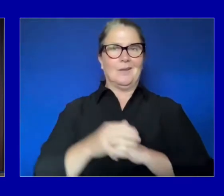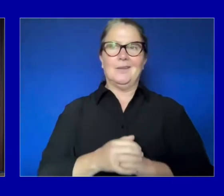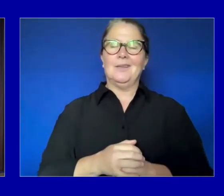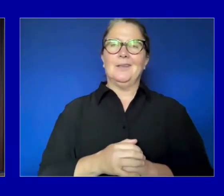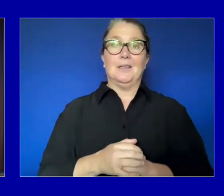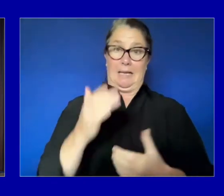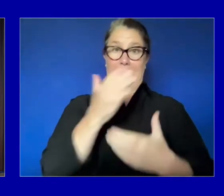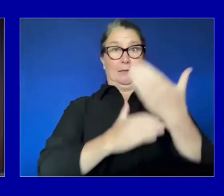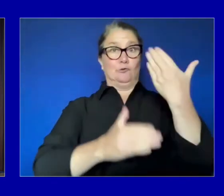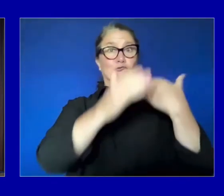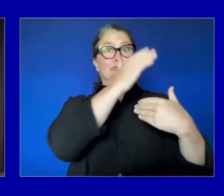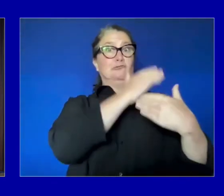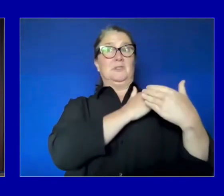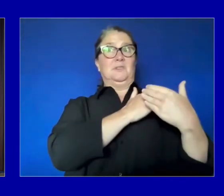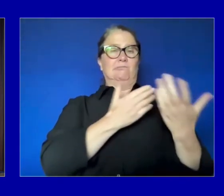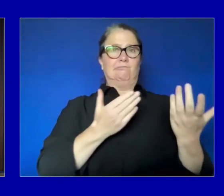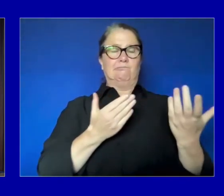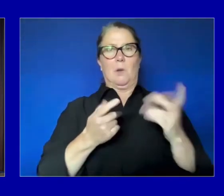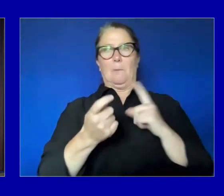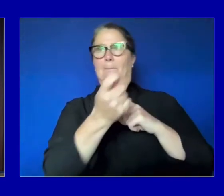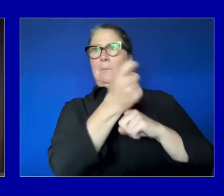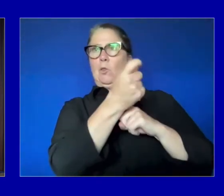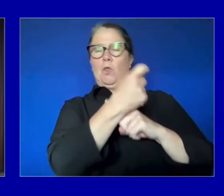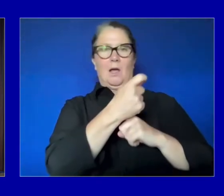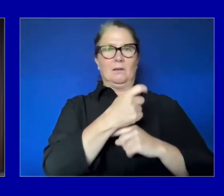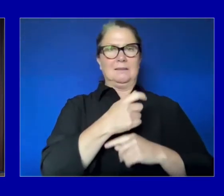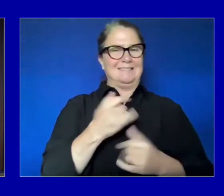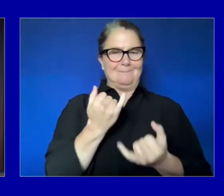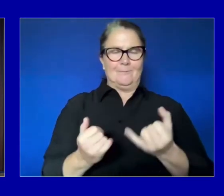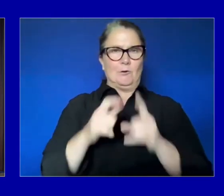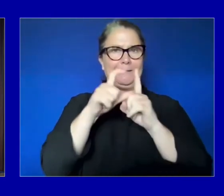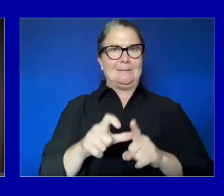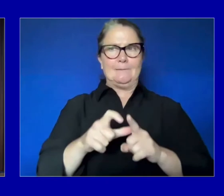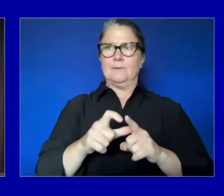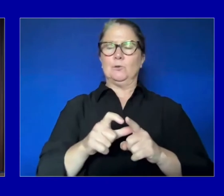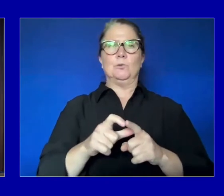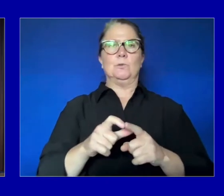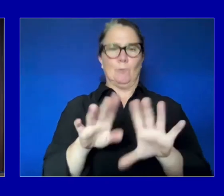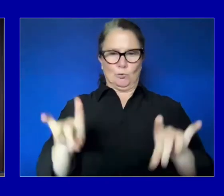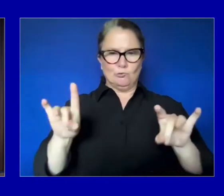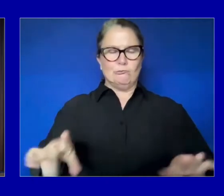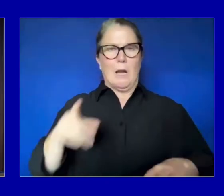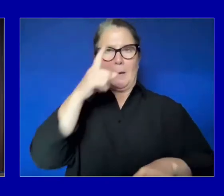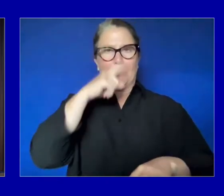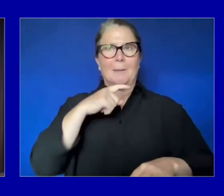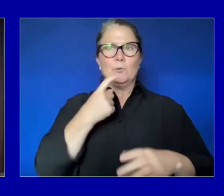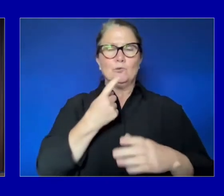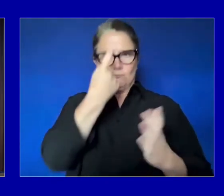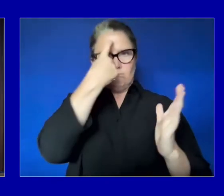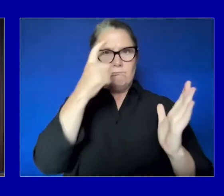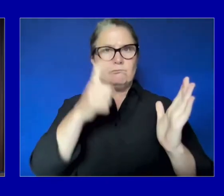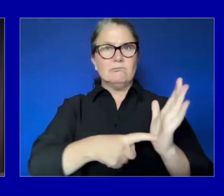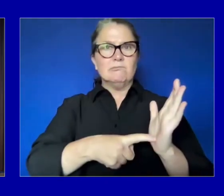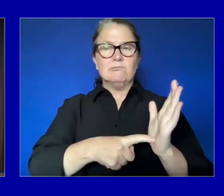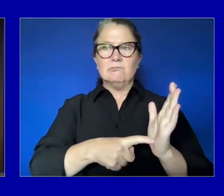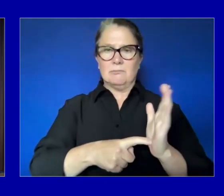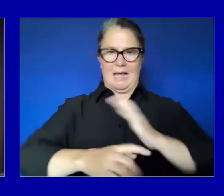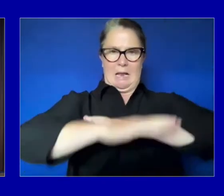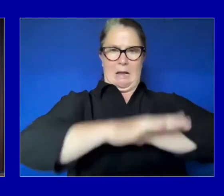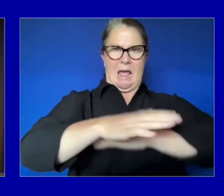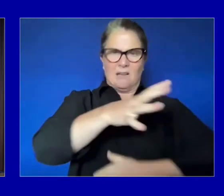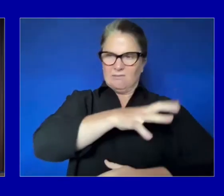theft and the murder. Um, you know, something that we're going to have to get over, and not, um, not finesse